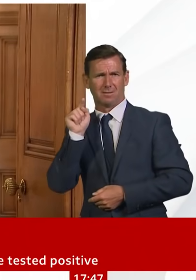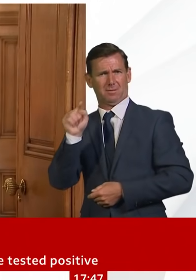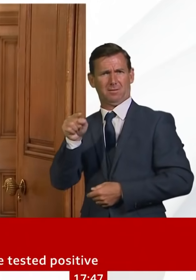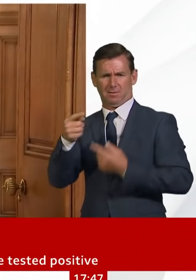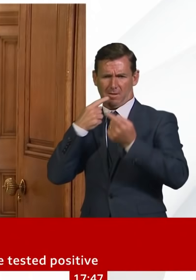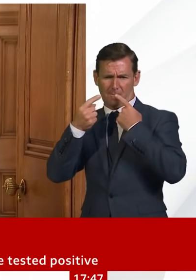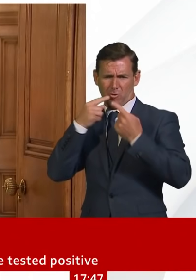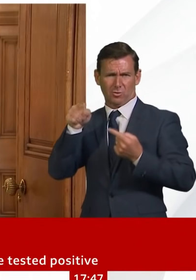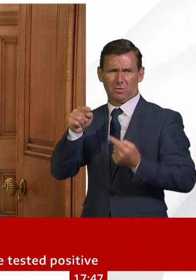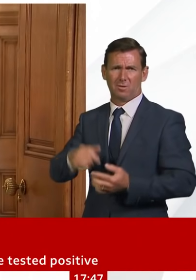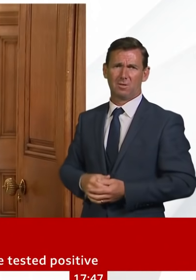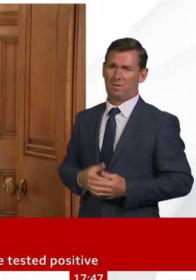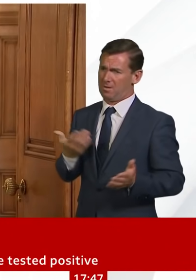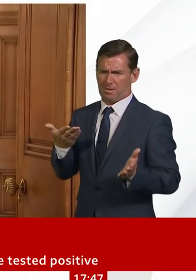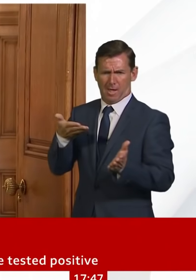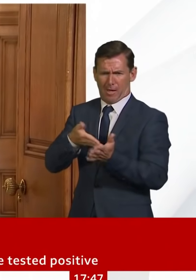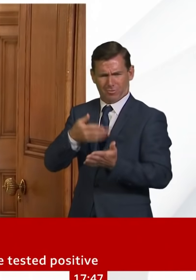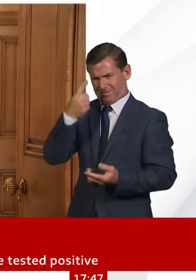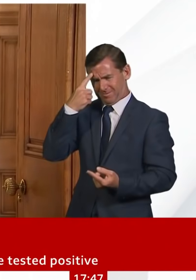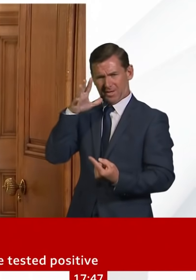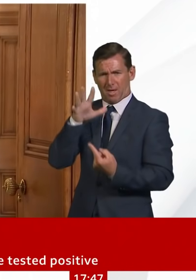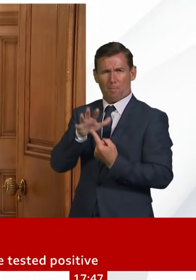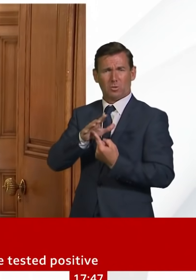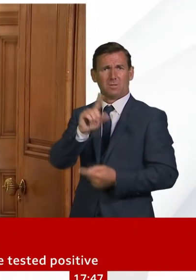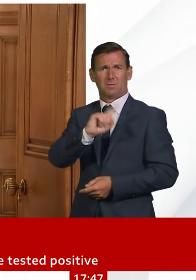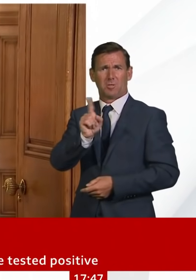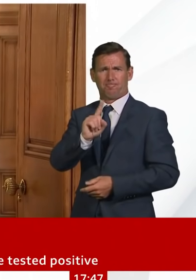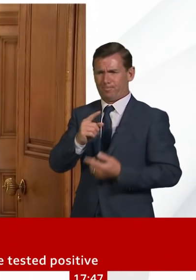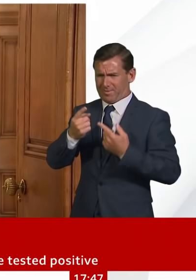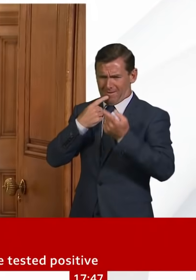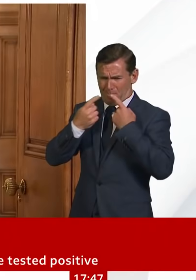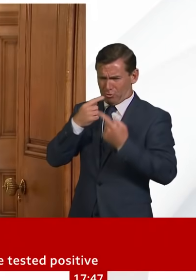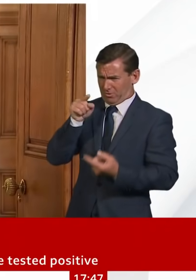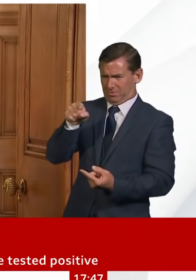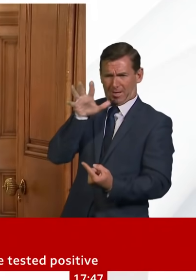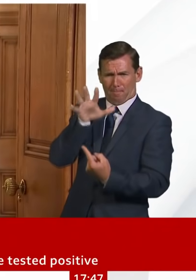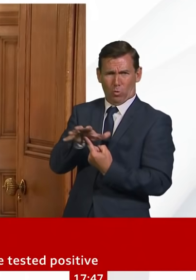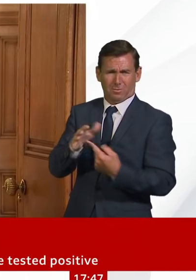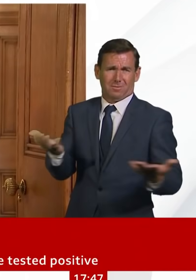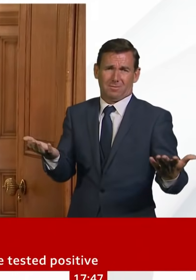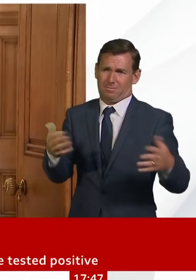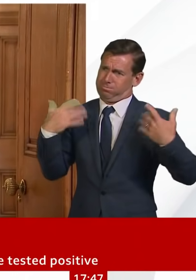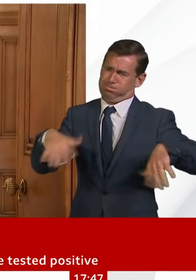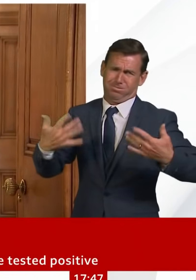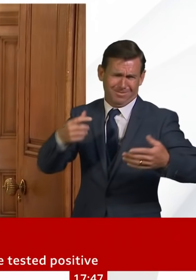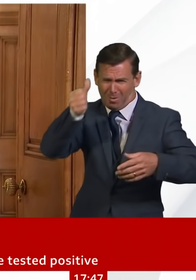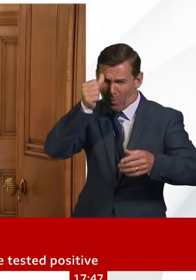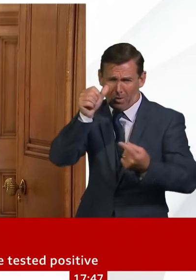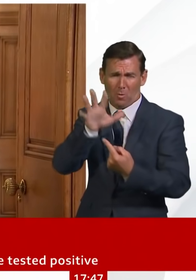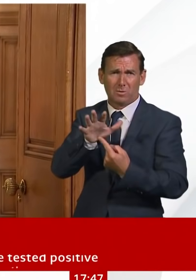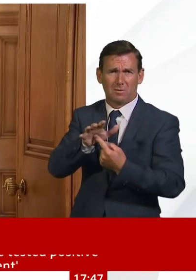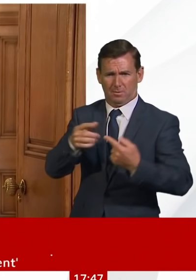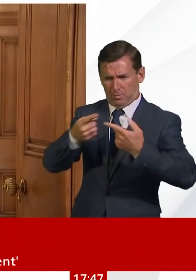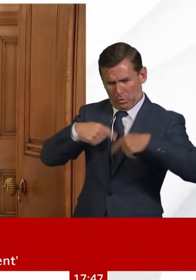data. All of these information are important. Of course they are. And we take as much information